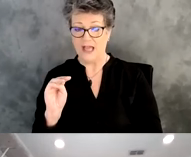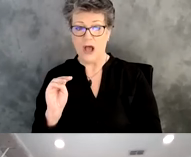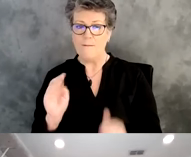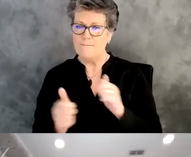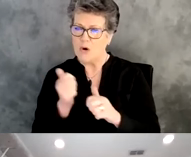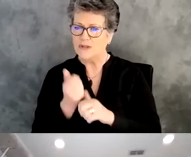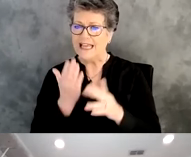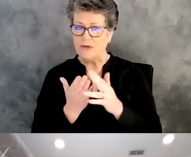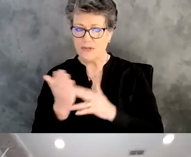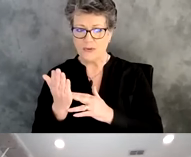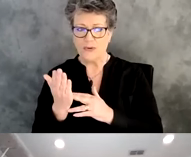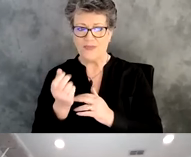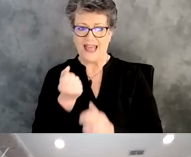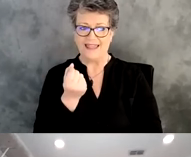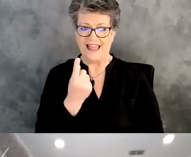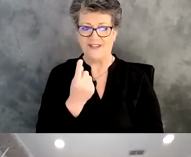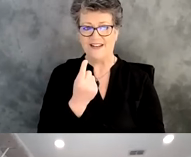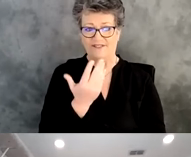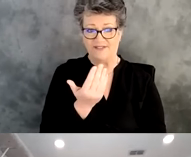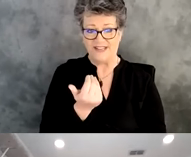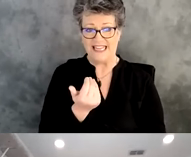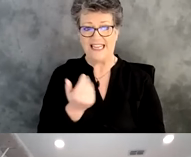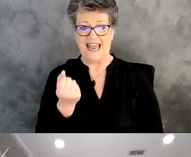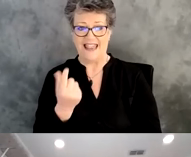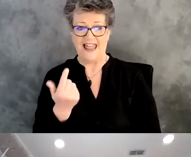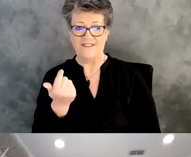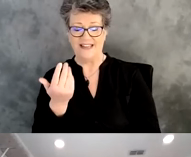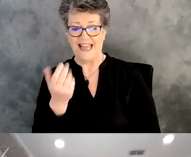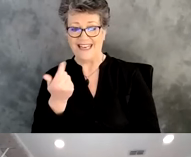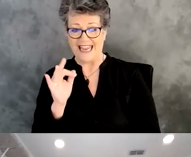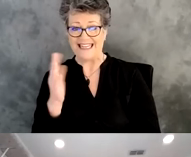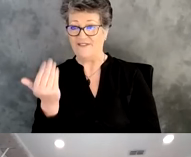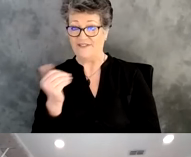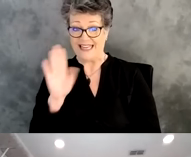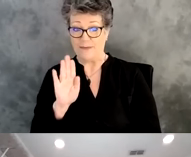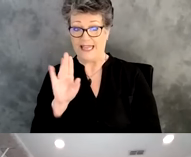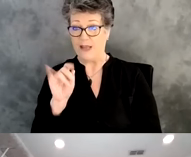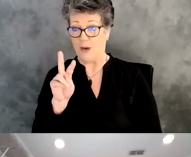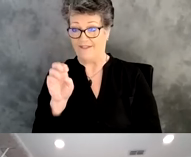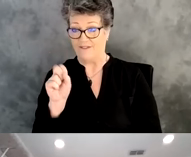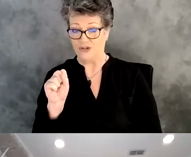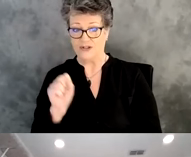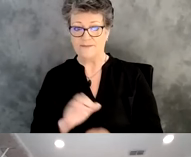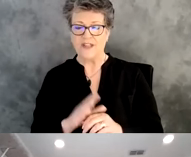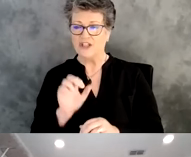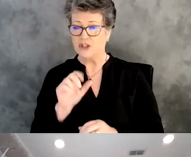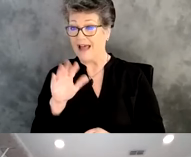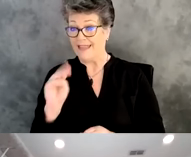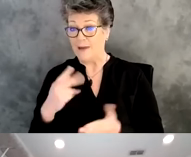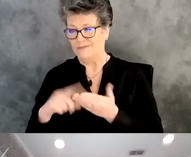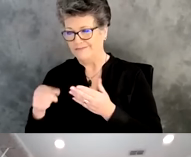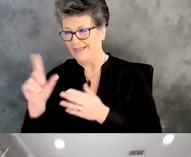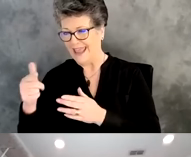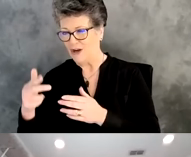the 1115 and 1915B waivers. And so as CalAIM, and we'll kind of talk about in later slides, as we